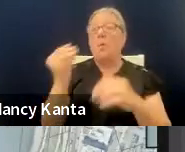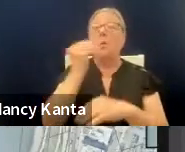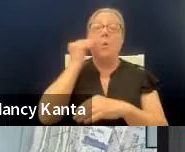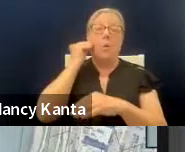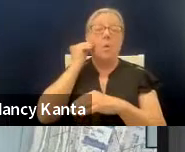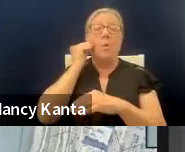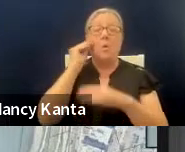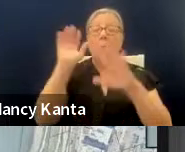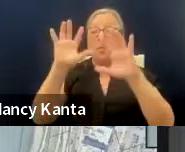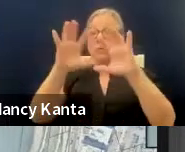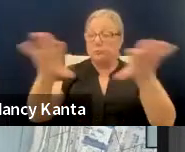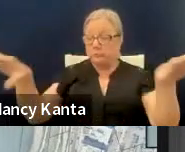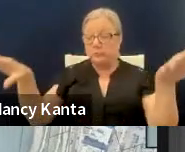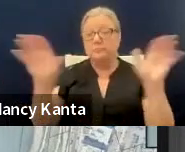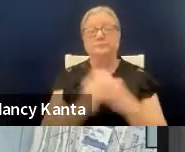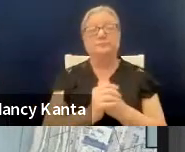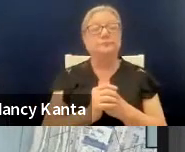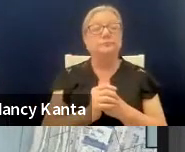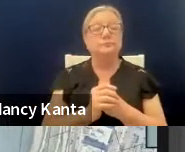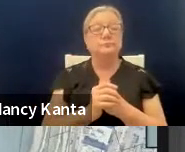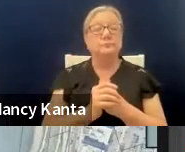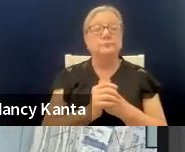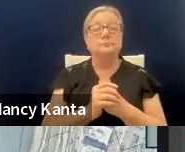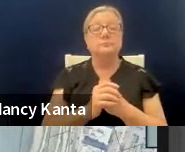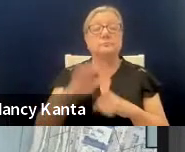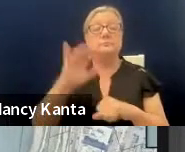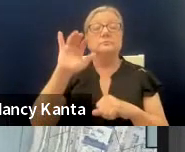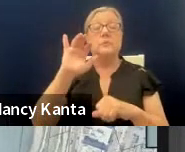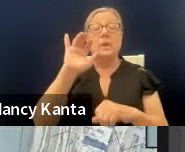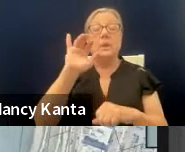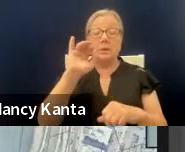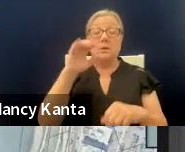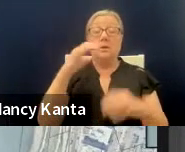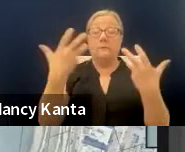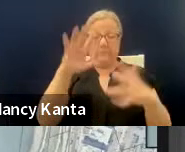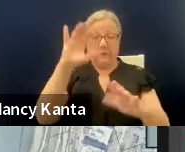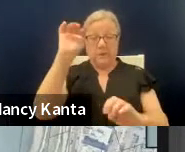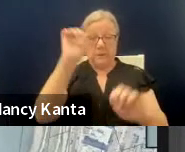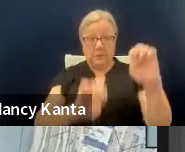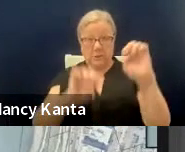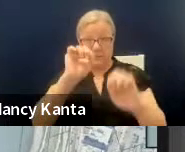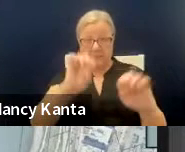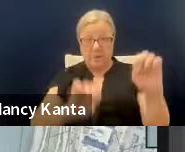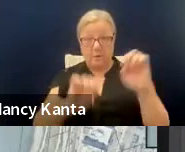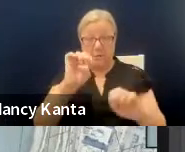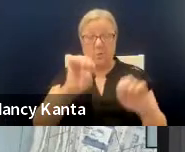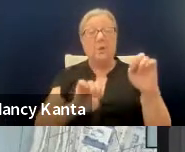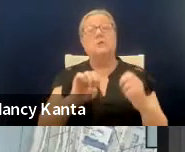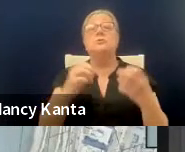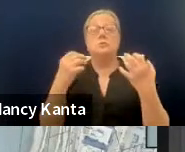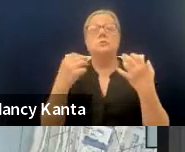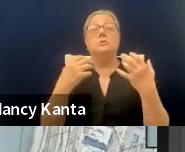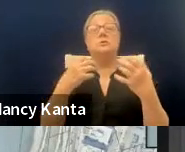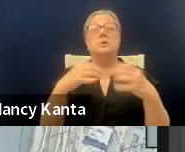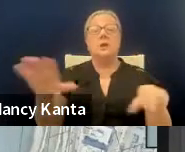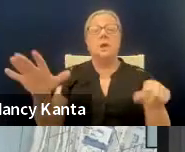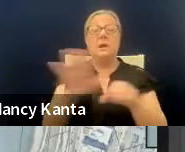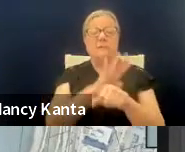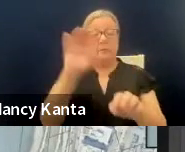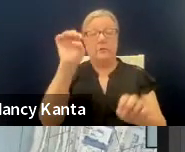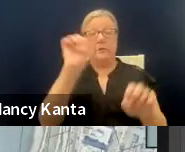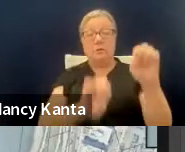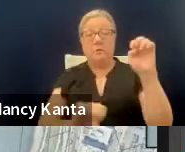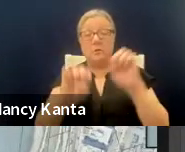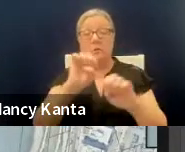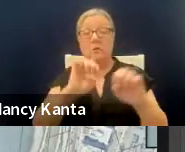And of course, with the evaluation of right-of-way becomes also a full evaluation of whether there's a partial acquisition or